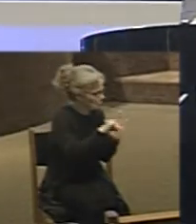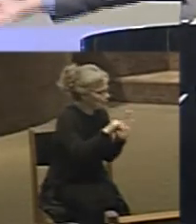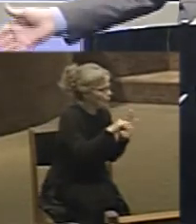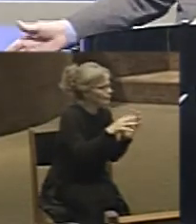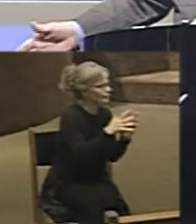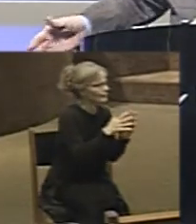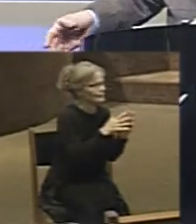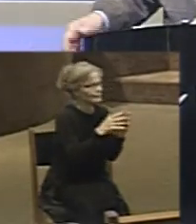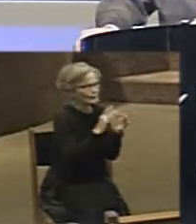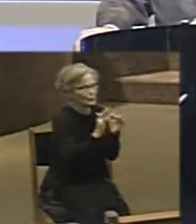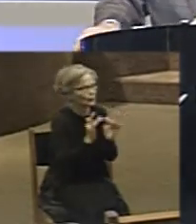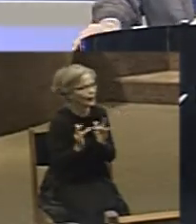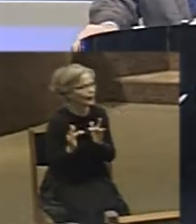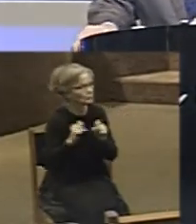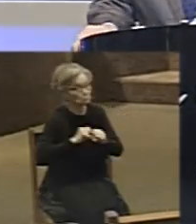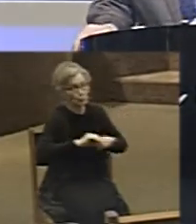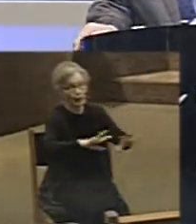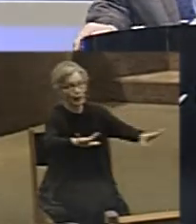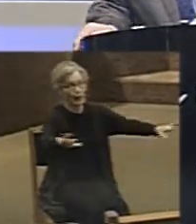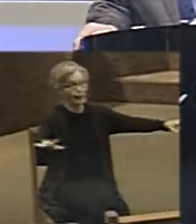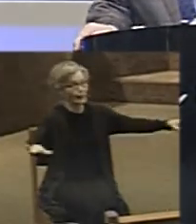spread across the world.